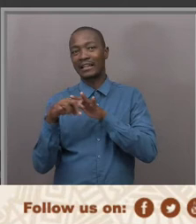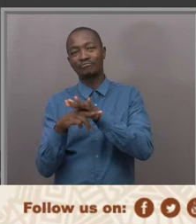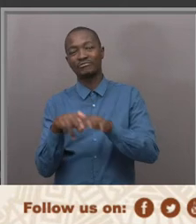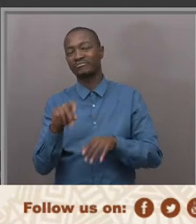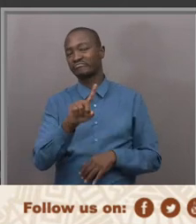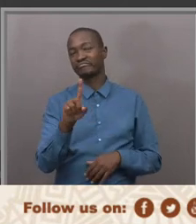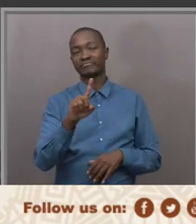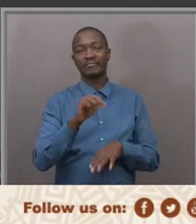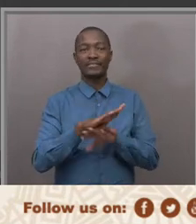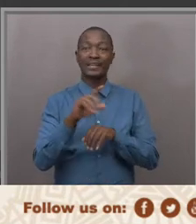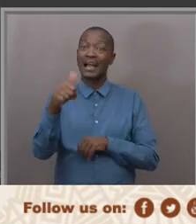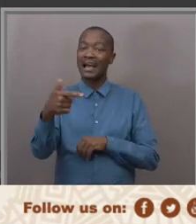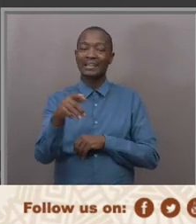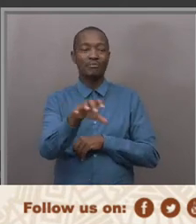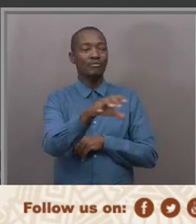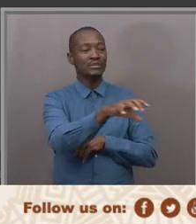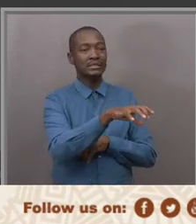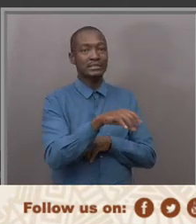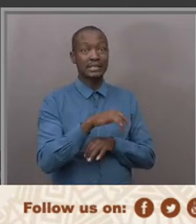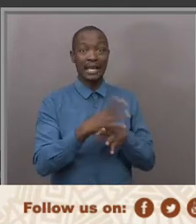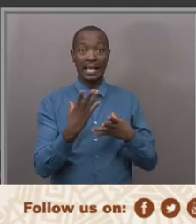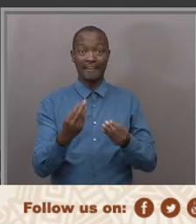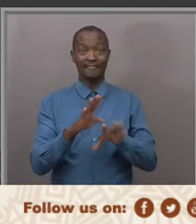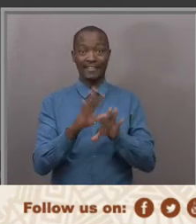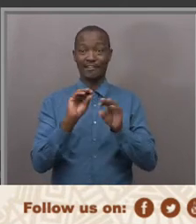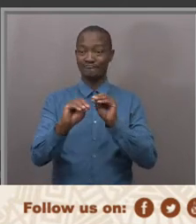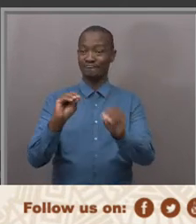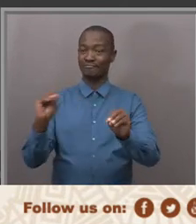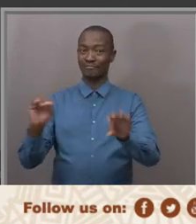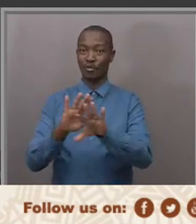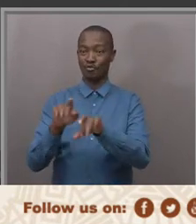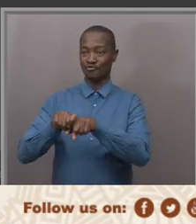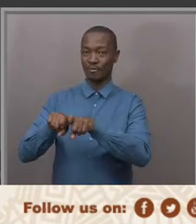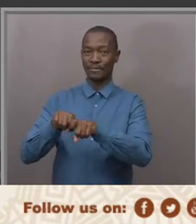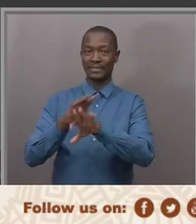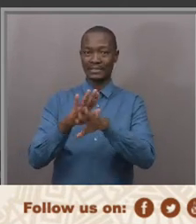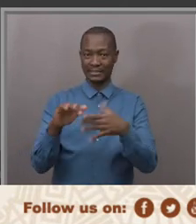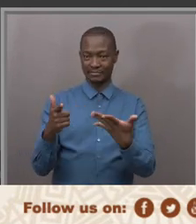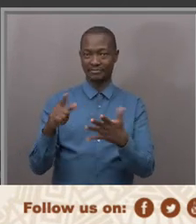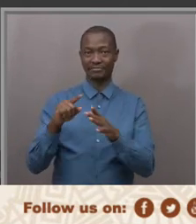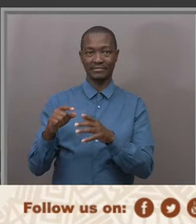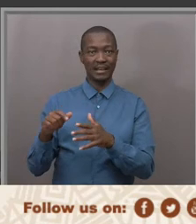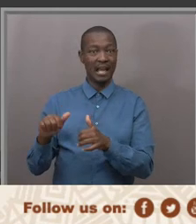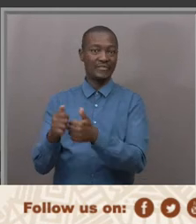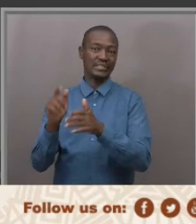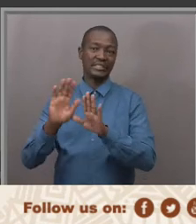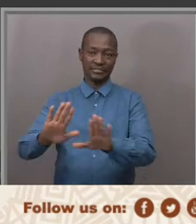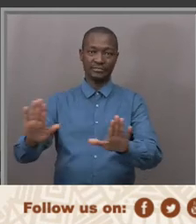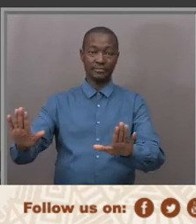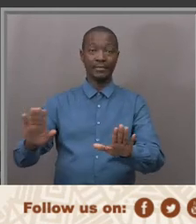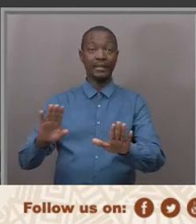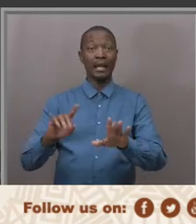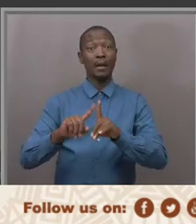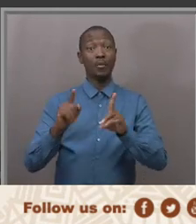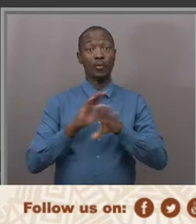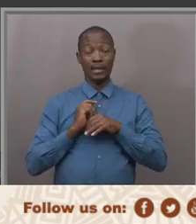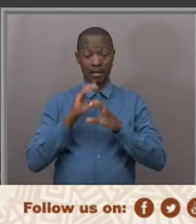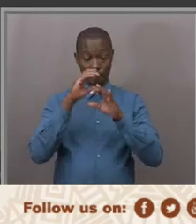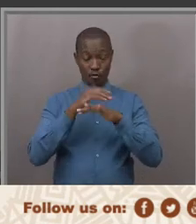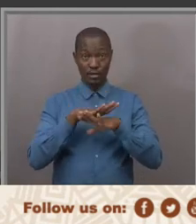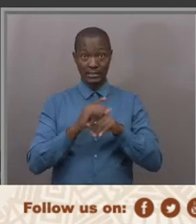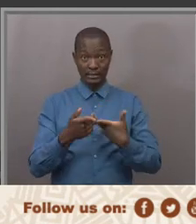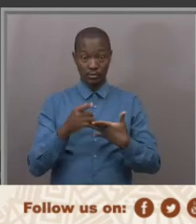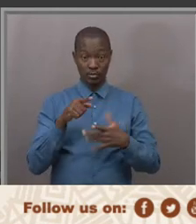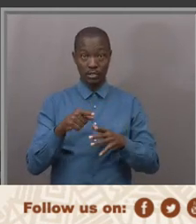regions and other provinces have got their own comparative advantage. We are focusing on the following sectors. The